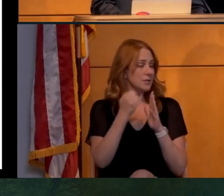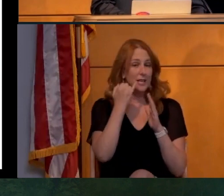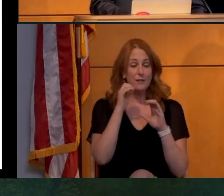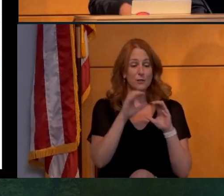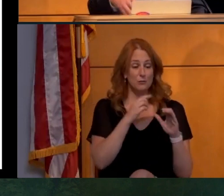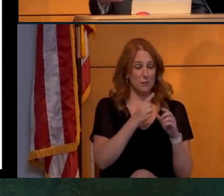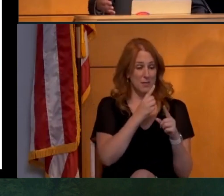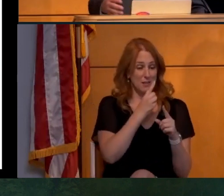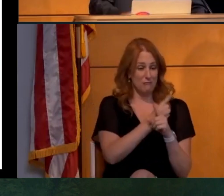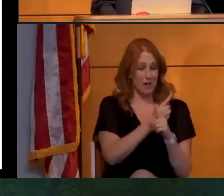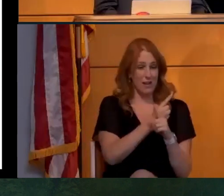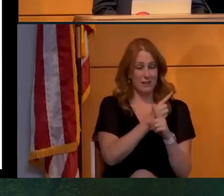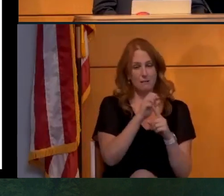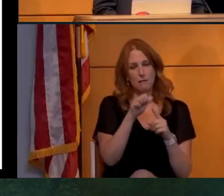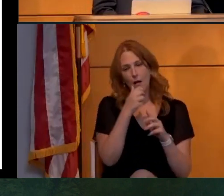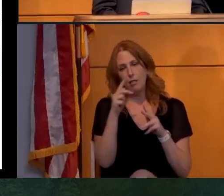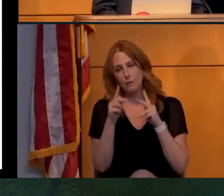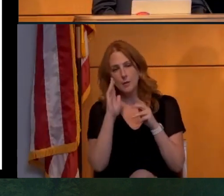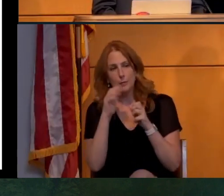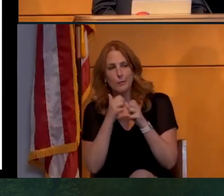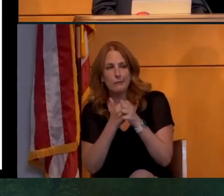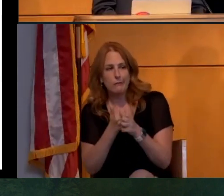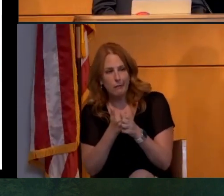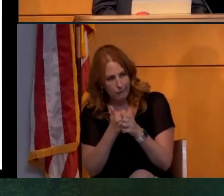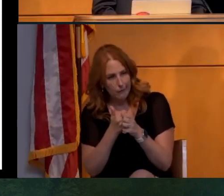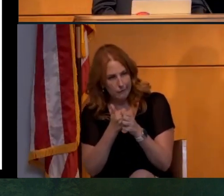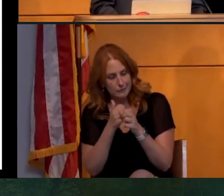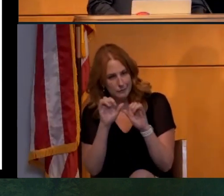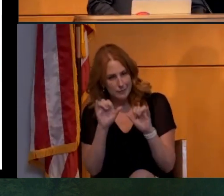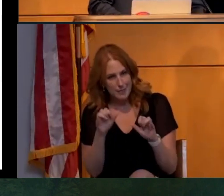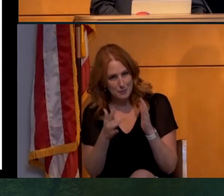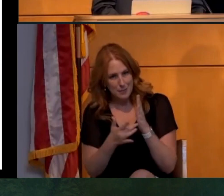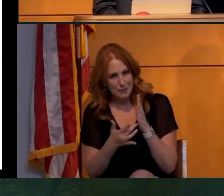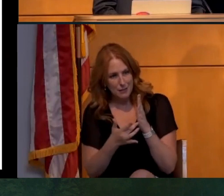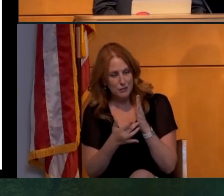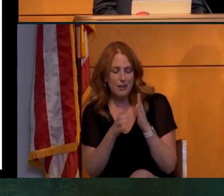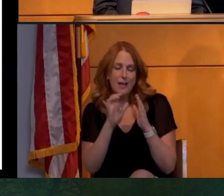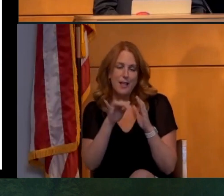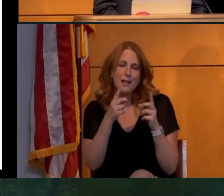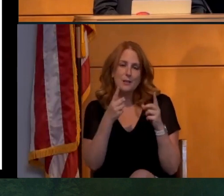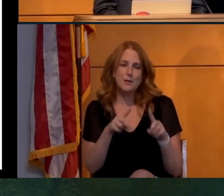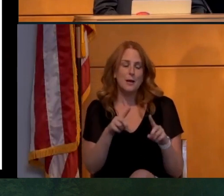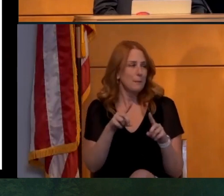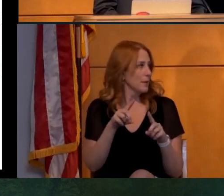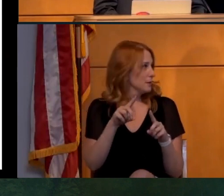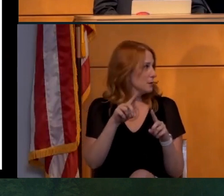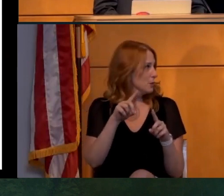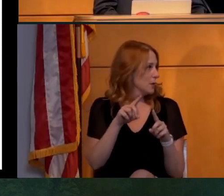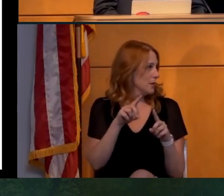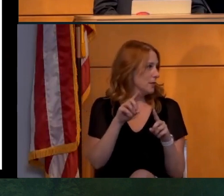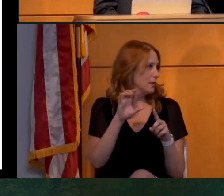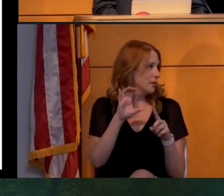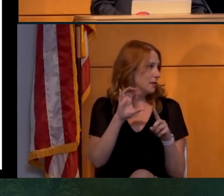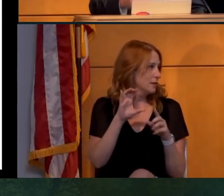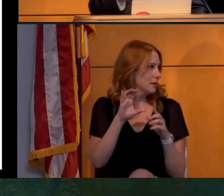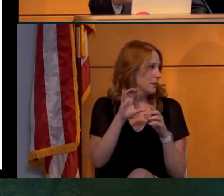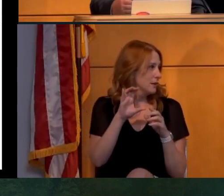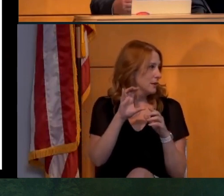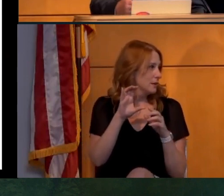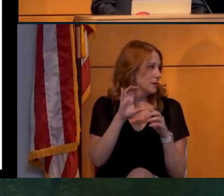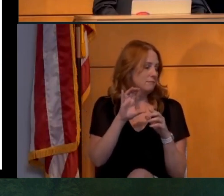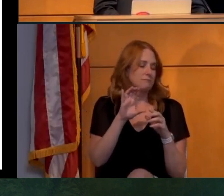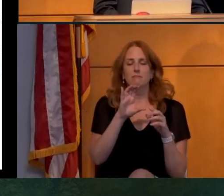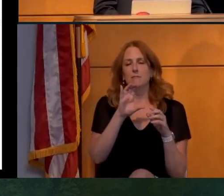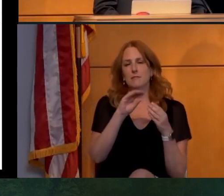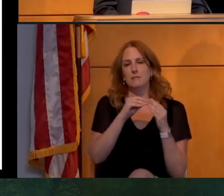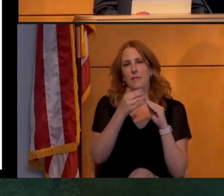right, other folks will follow will use this technology, and that's what happened with Changi 5. The purpose was to drill down